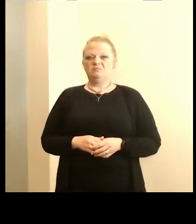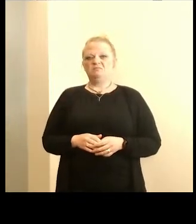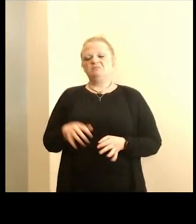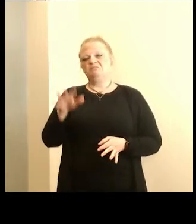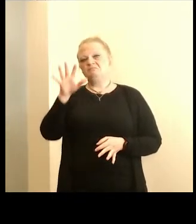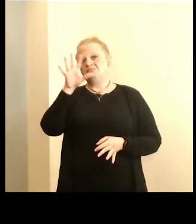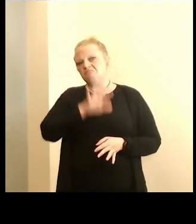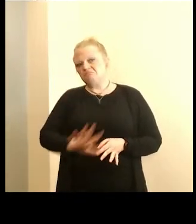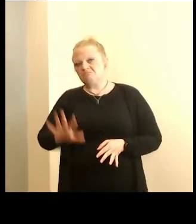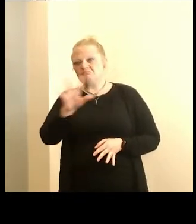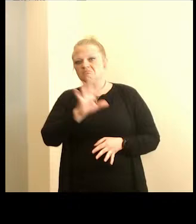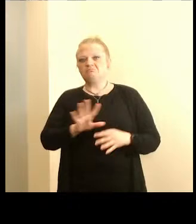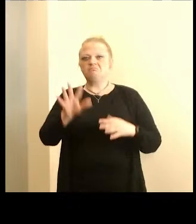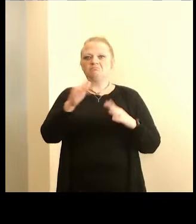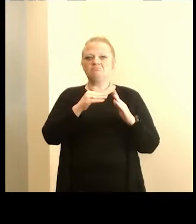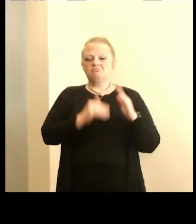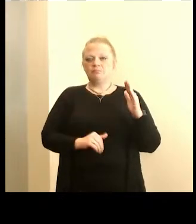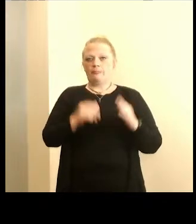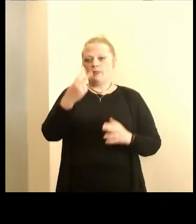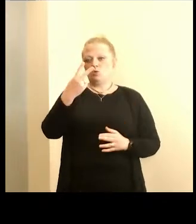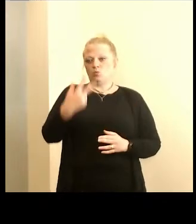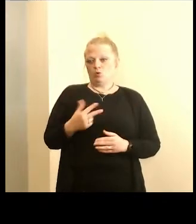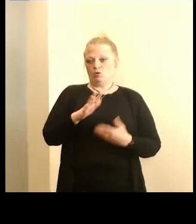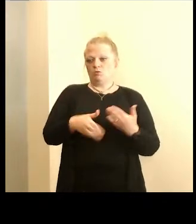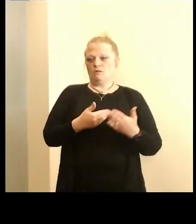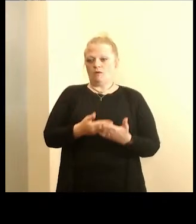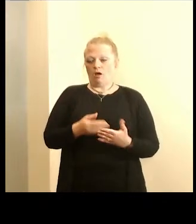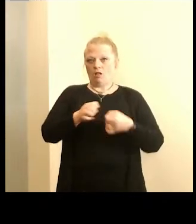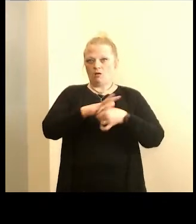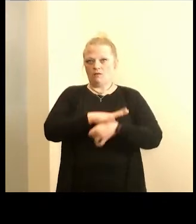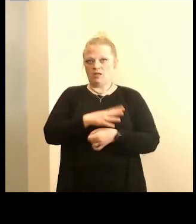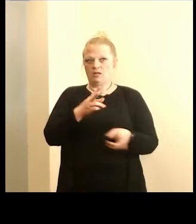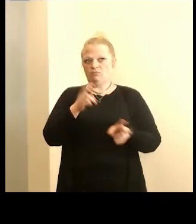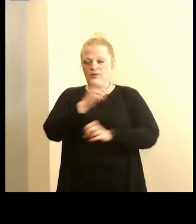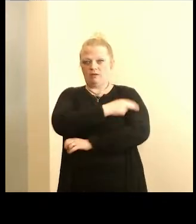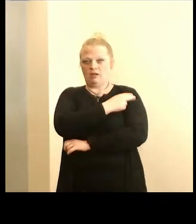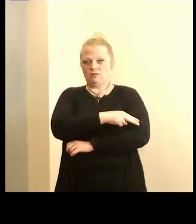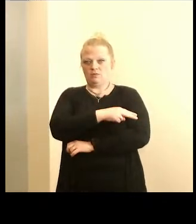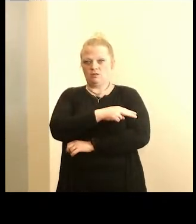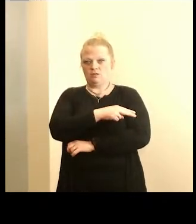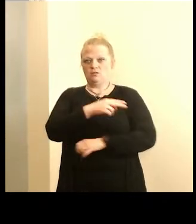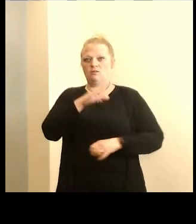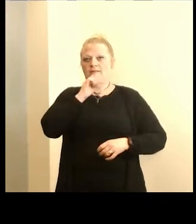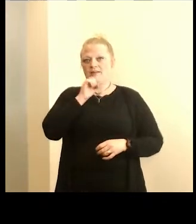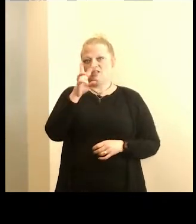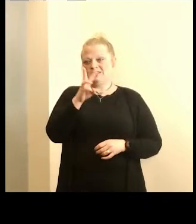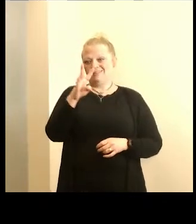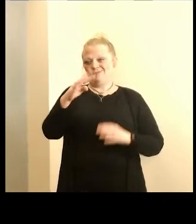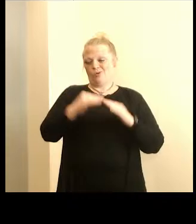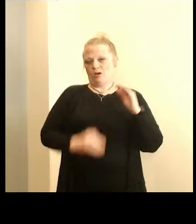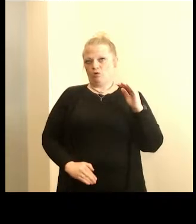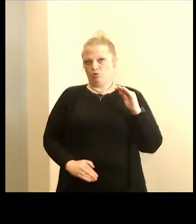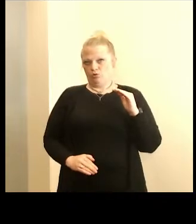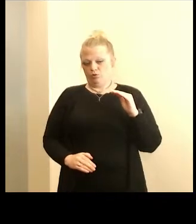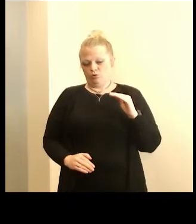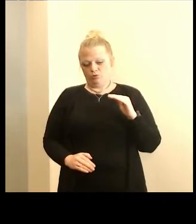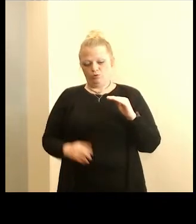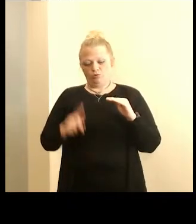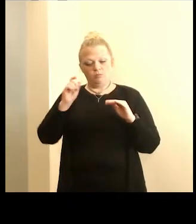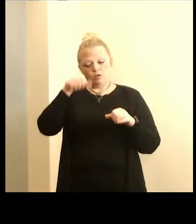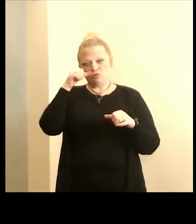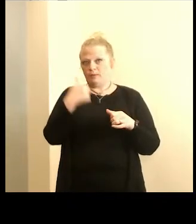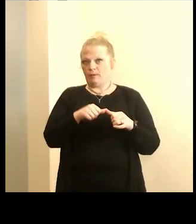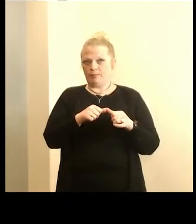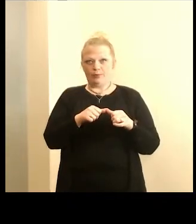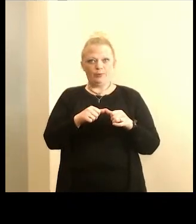Roughly a little less than 2/3 of all COVID-19 hospitalizations are under the age or 64 and under. And we need to remember